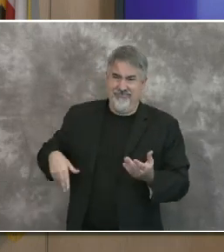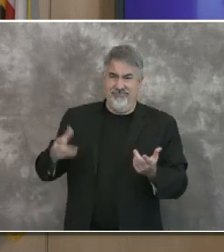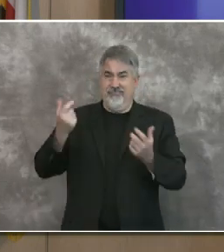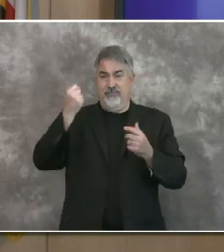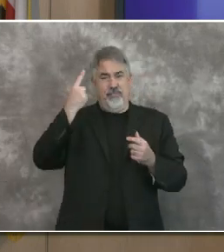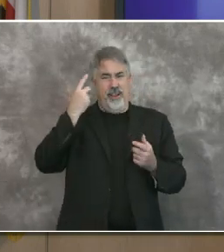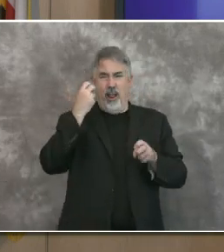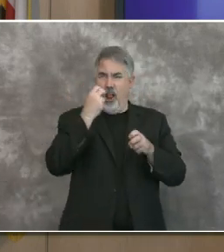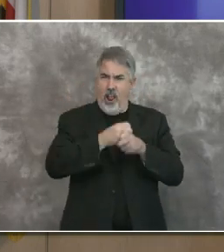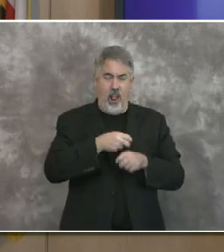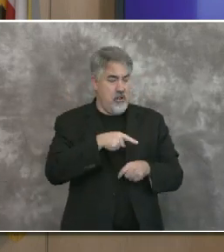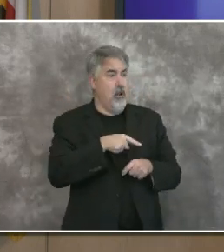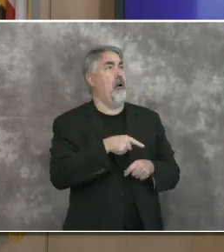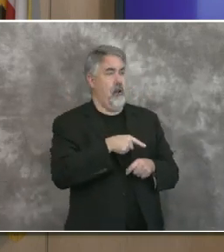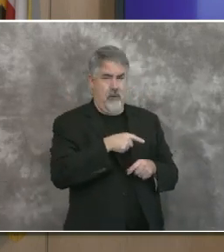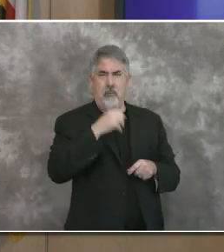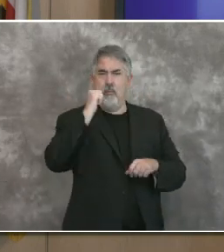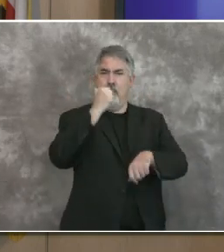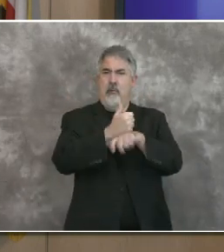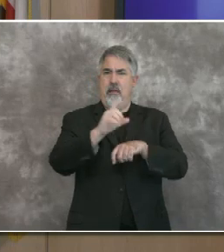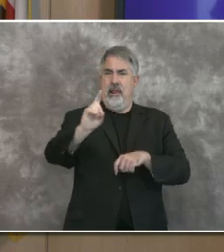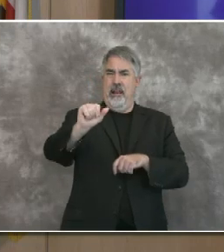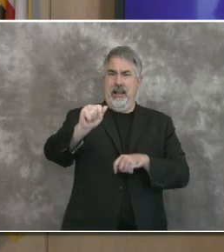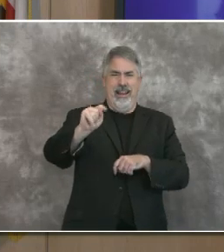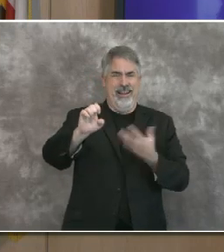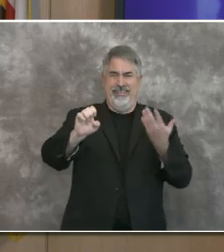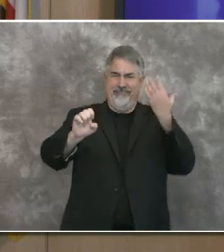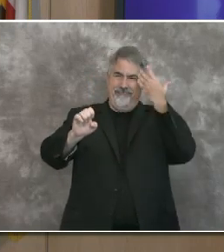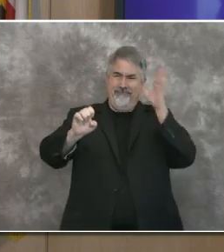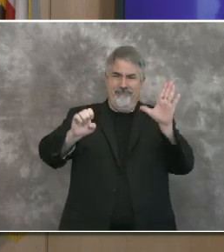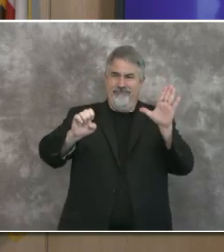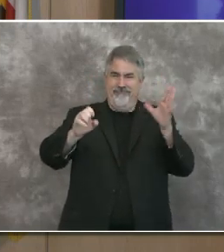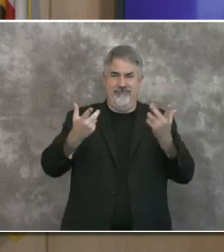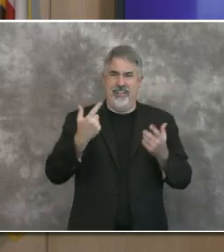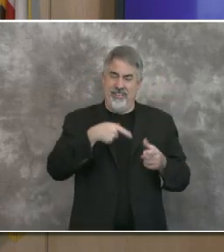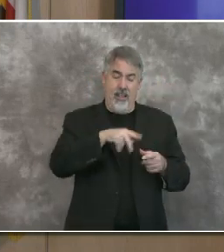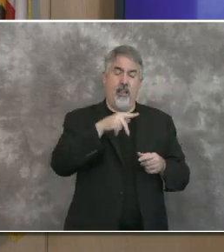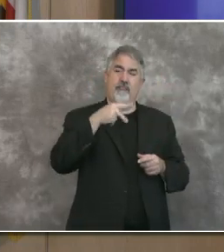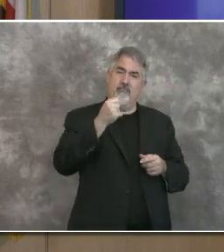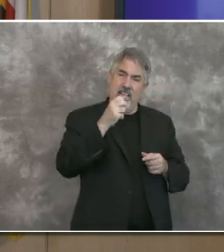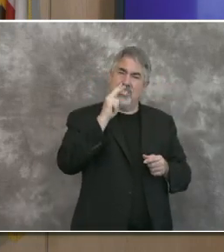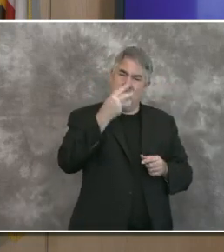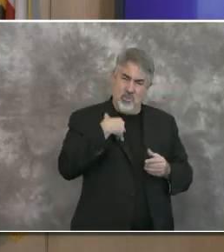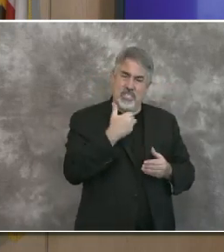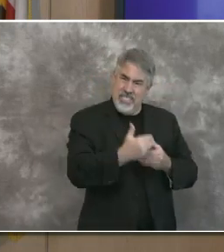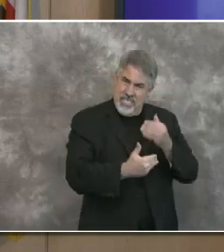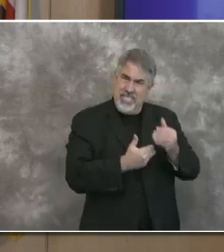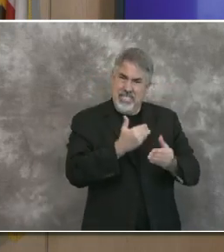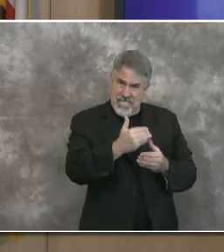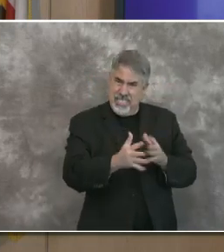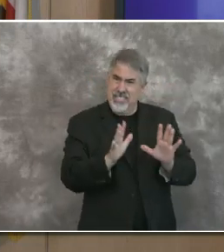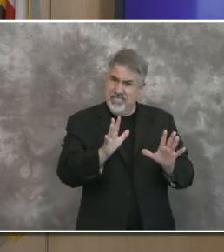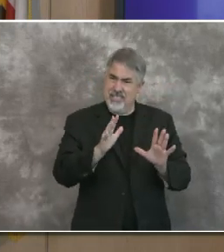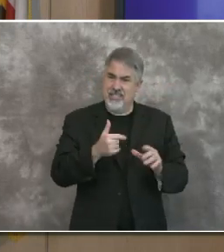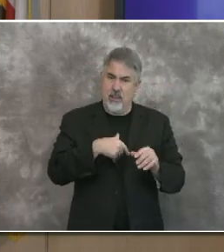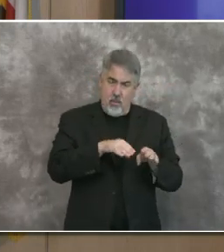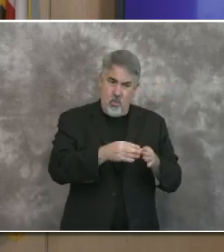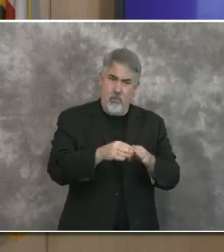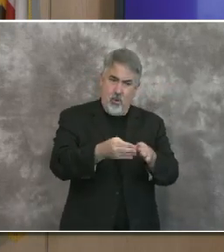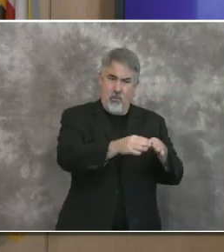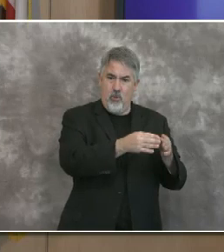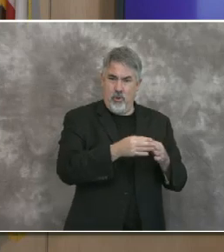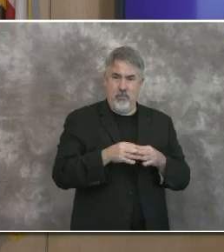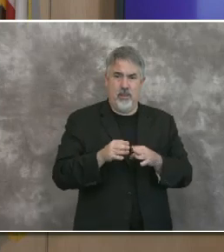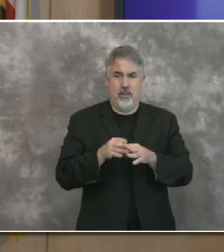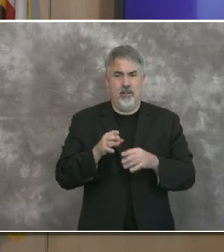in stage 2. We took a step forward on stage 2 on Friday. Today's Tuesday. We took another step forward. There are not a lot of